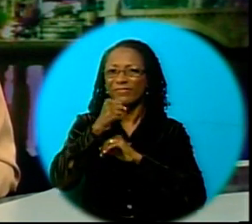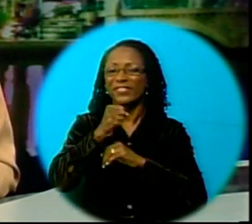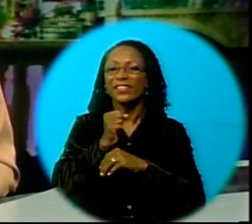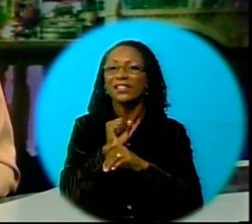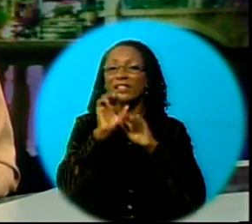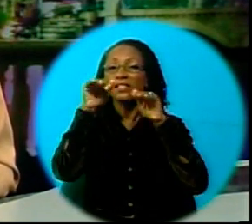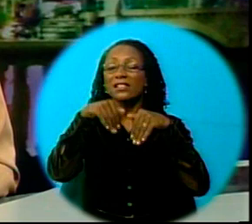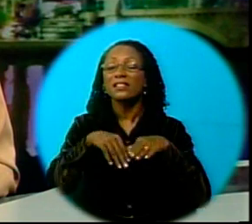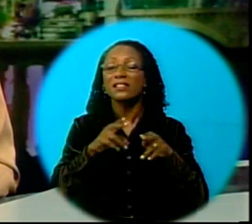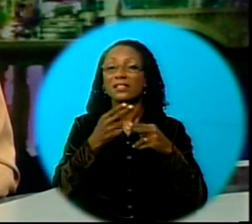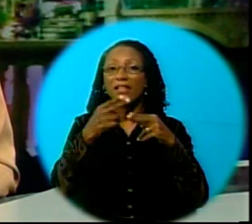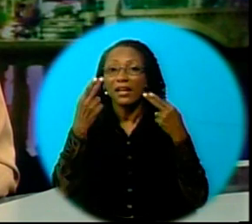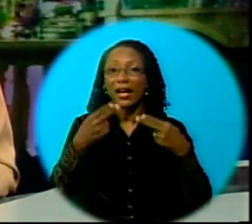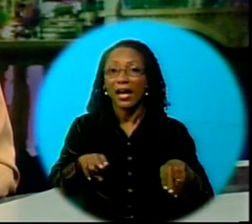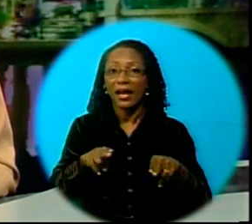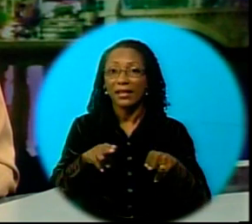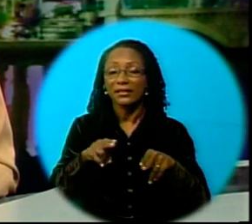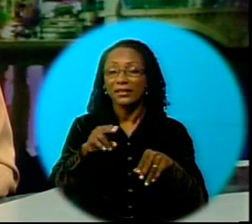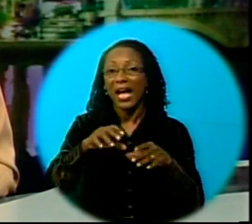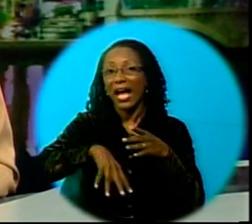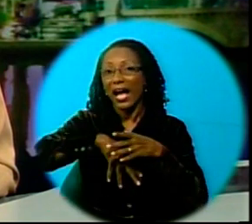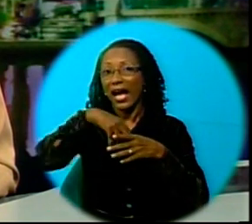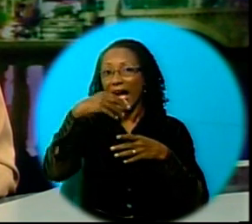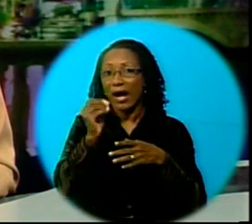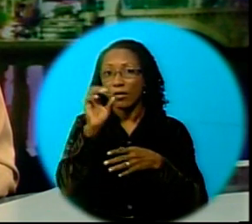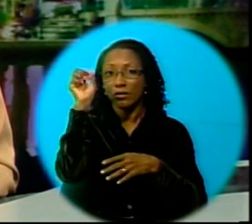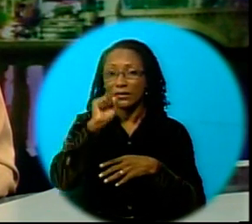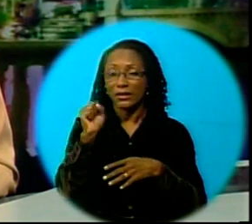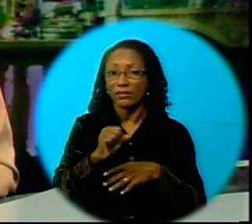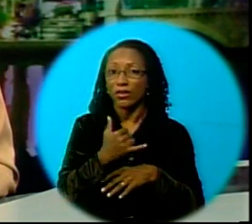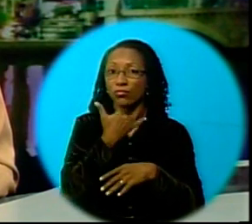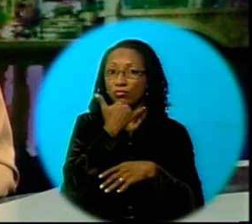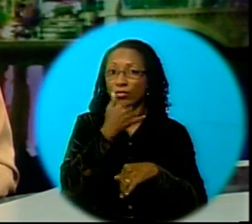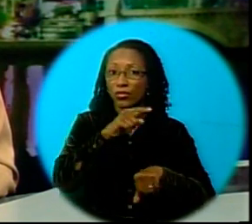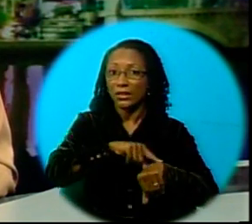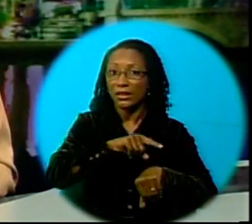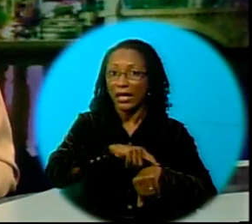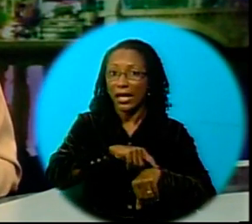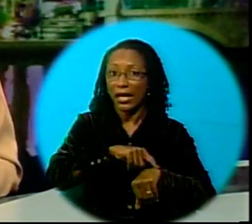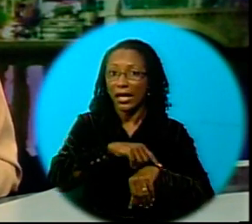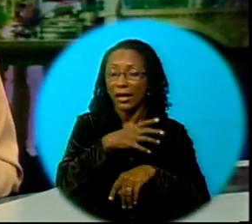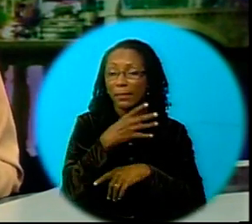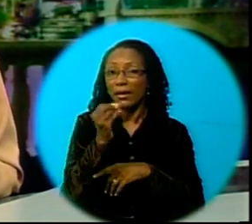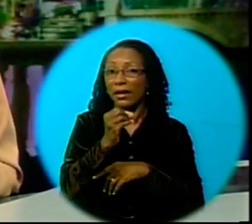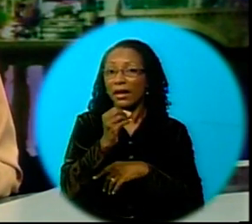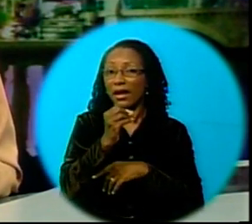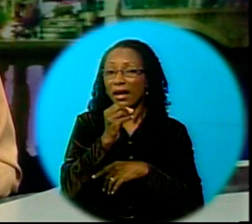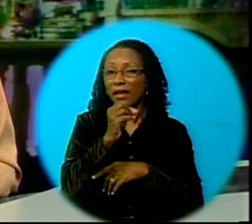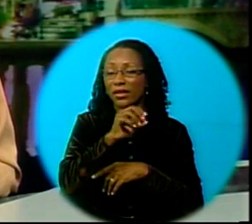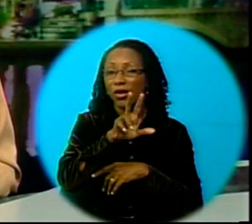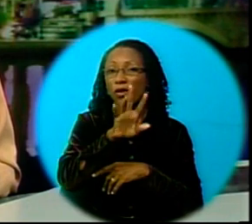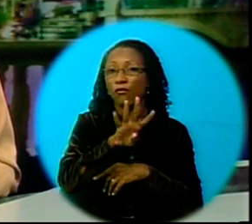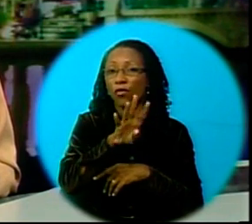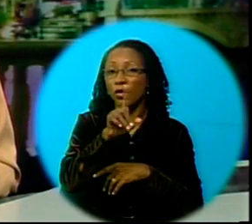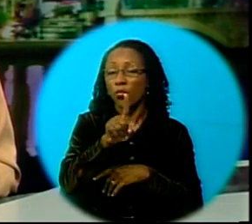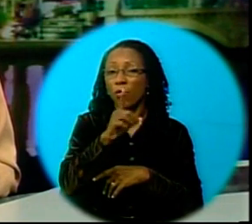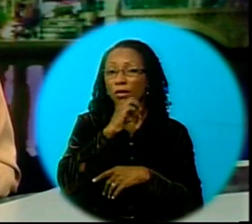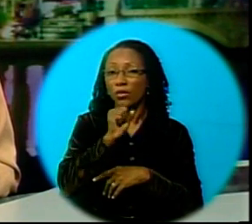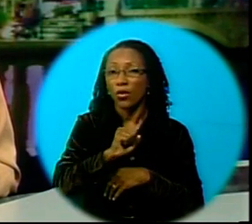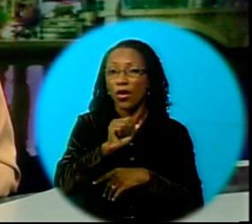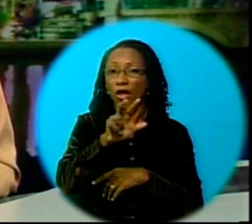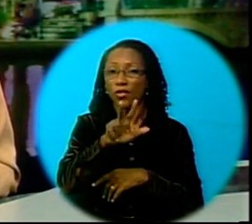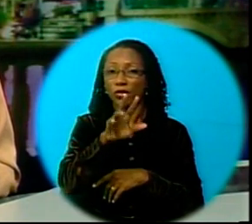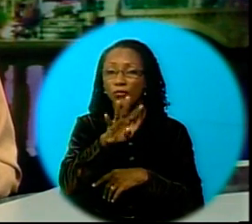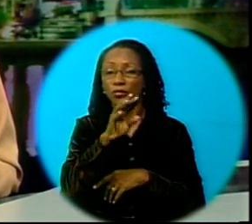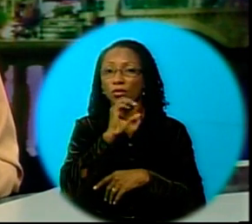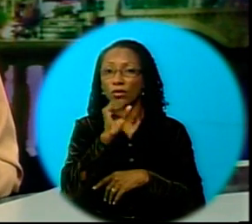23-year-old Dion Norville and 41-year-old Anthony Payne of Martins Bay, as well as 34-year-old Omar Bootman